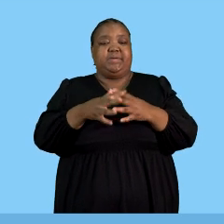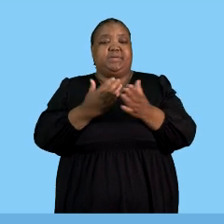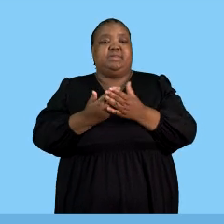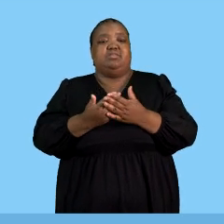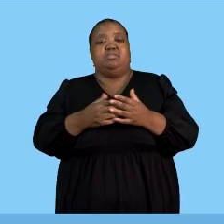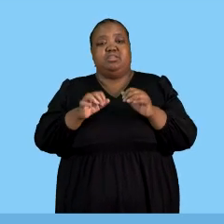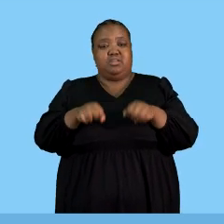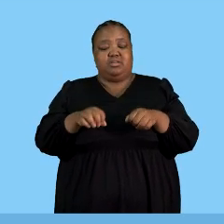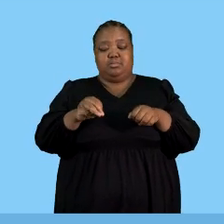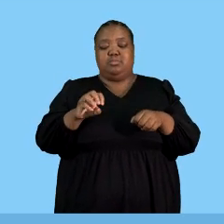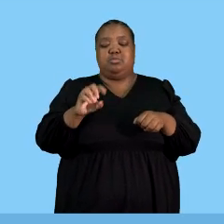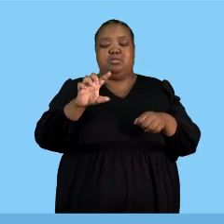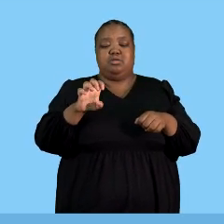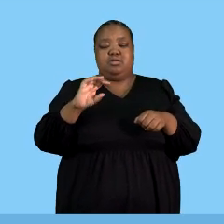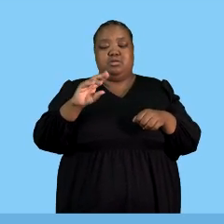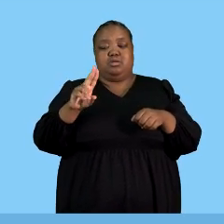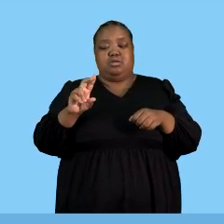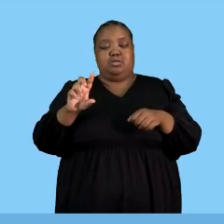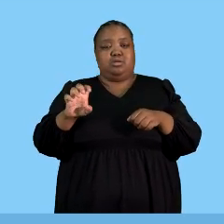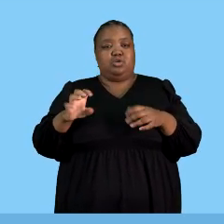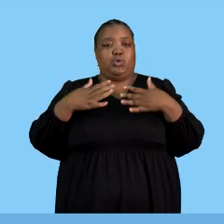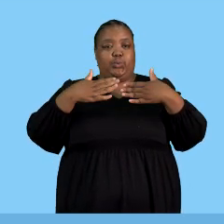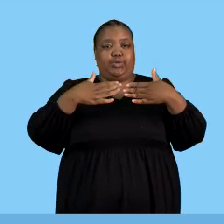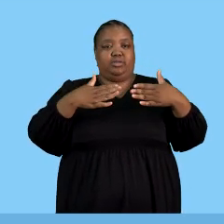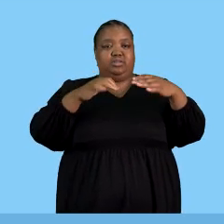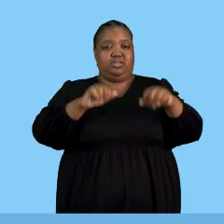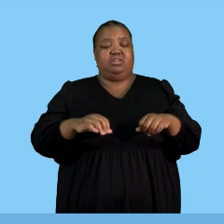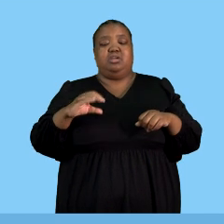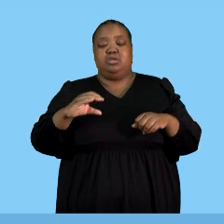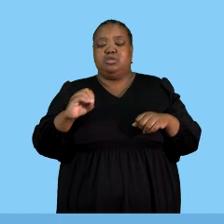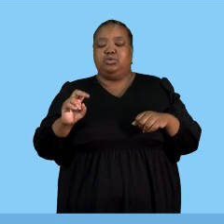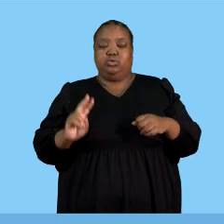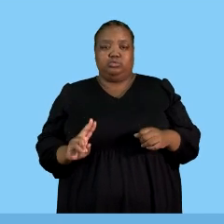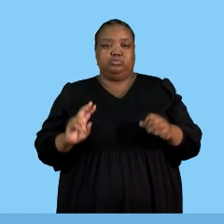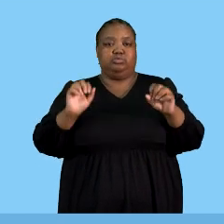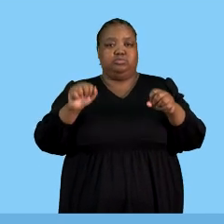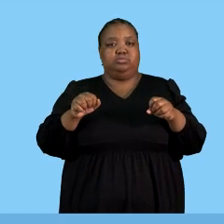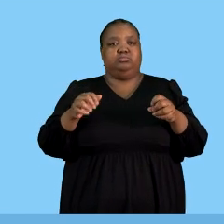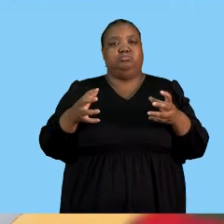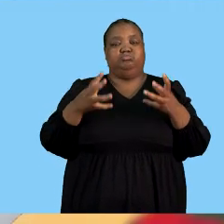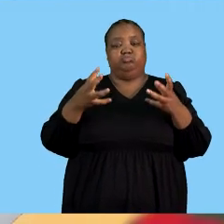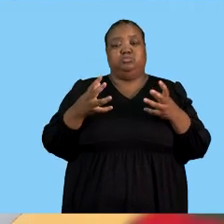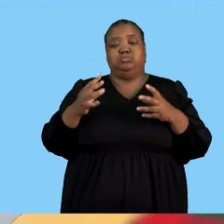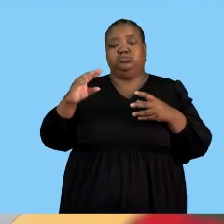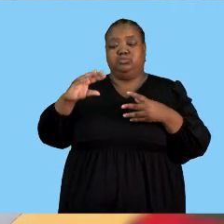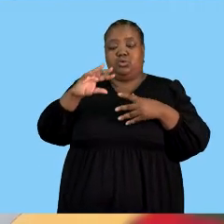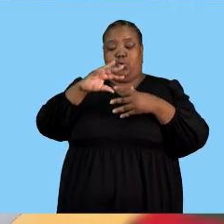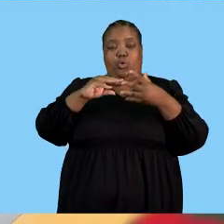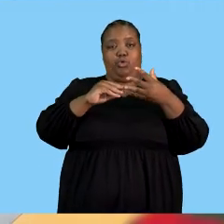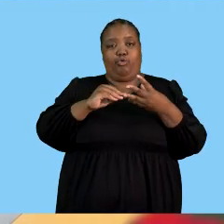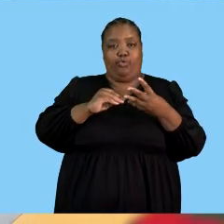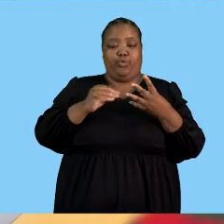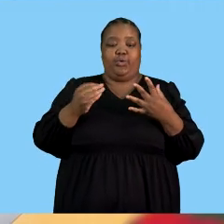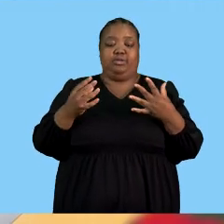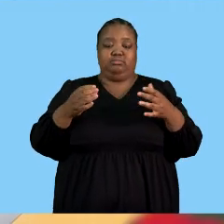have an element or a molecule of oxygen and then with a compound of carbon dioxide and another compound of water. So when all of